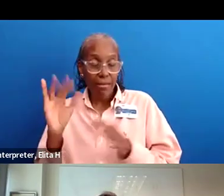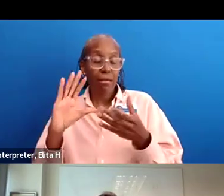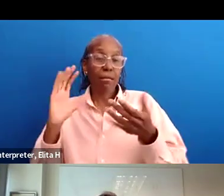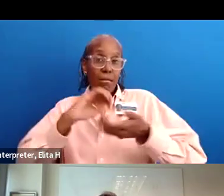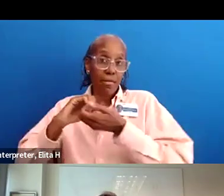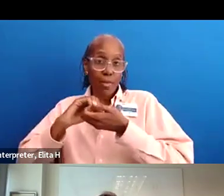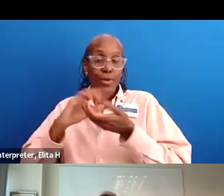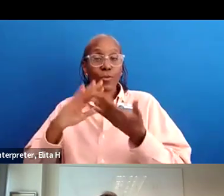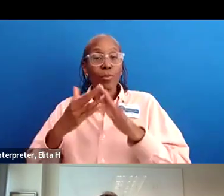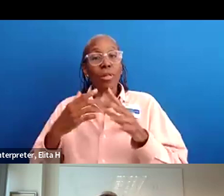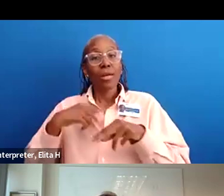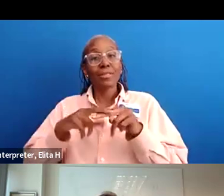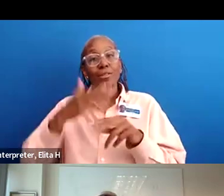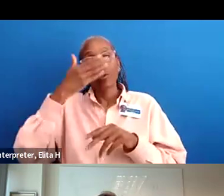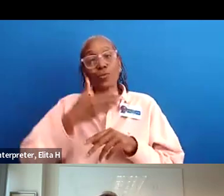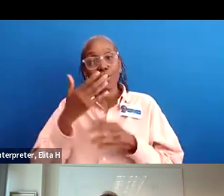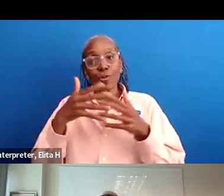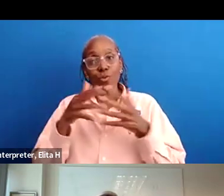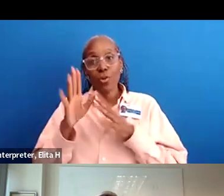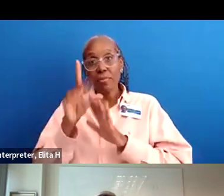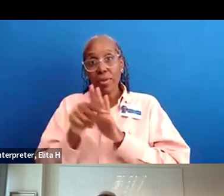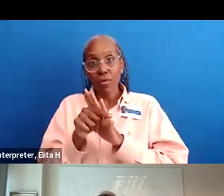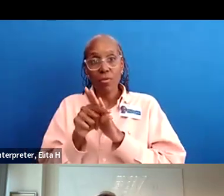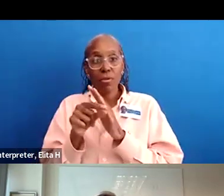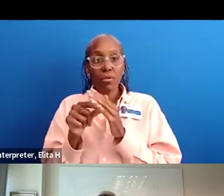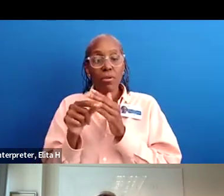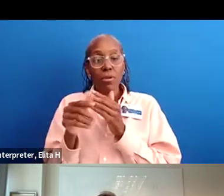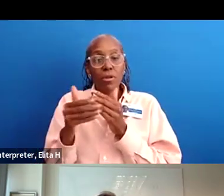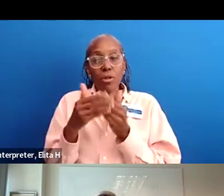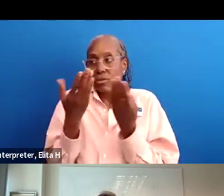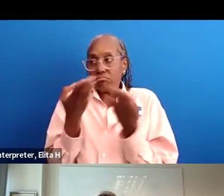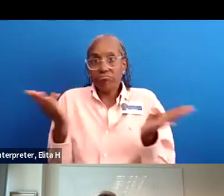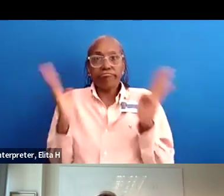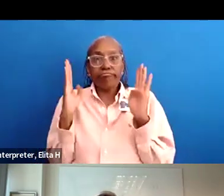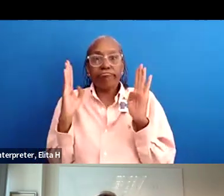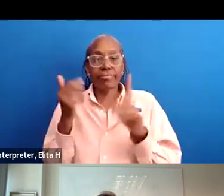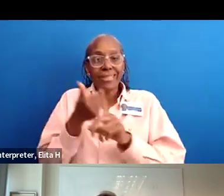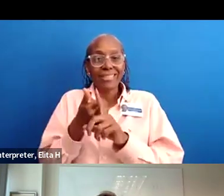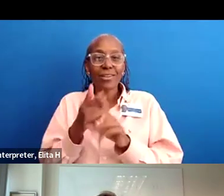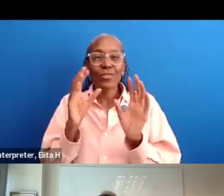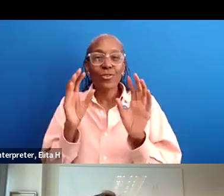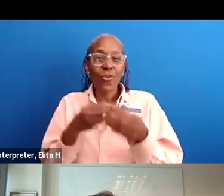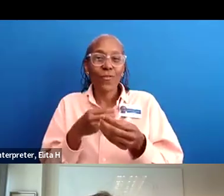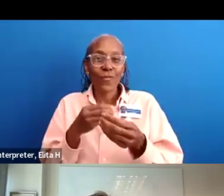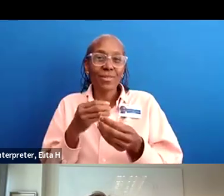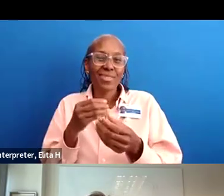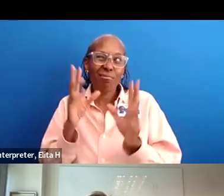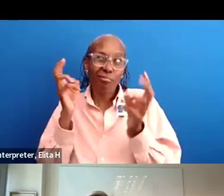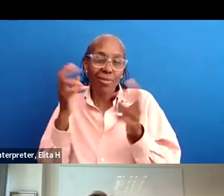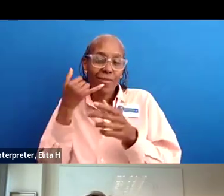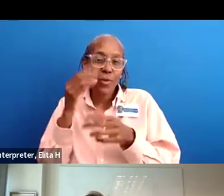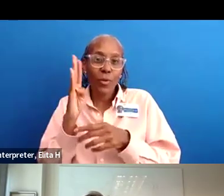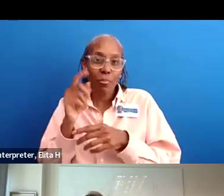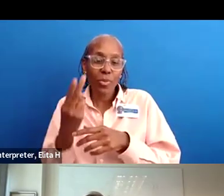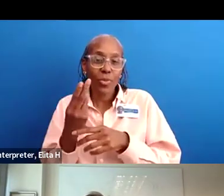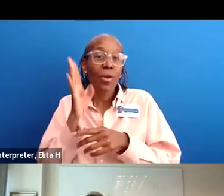I am sitting in front of a gray background, a very closed-in space. It's actually an office phone booth, and I have long